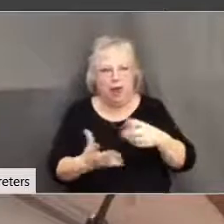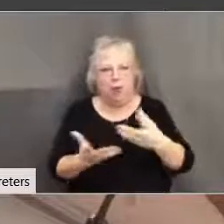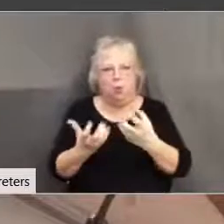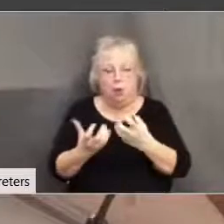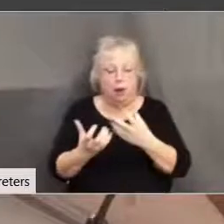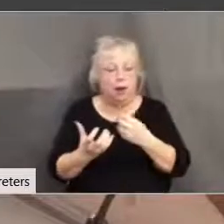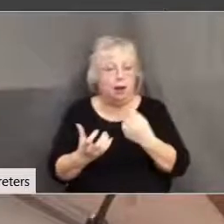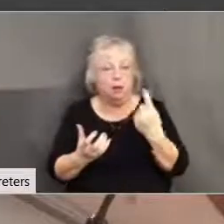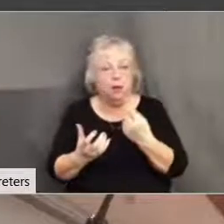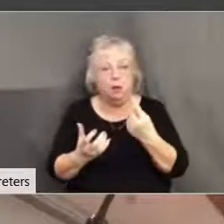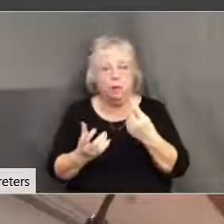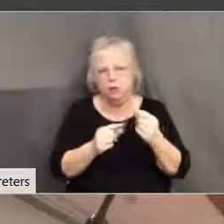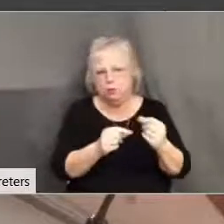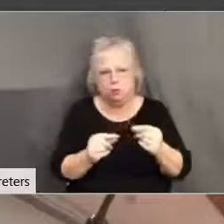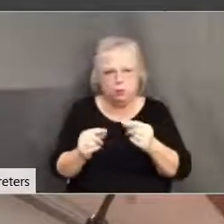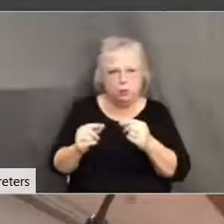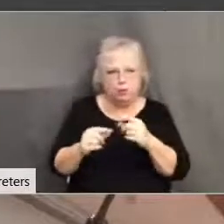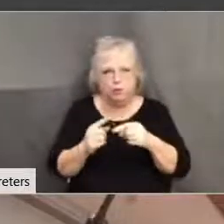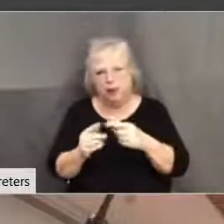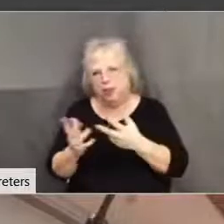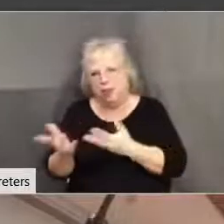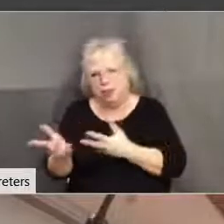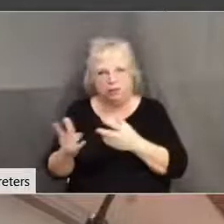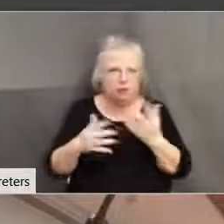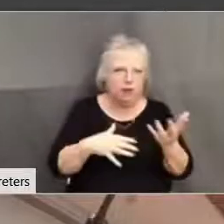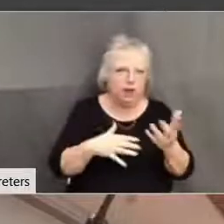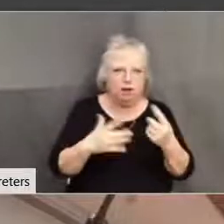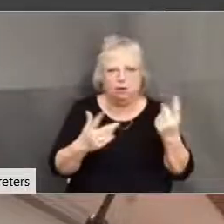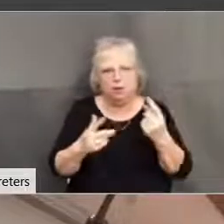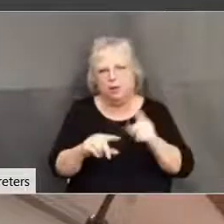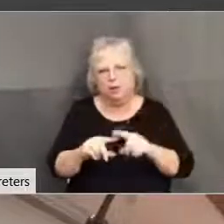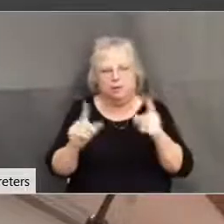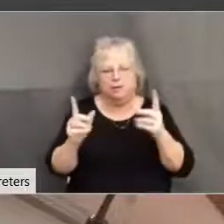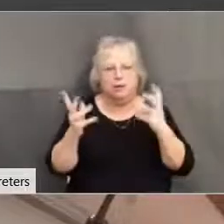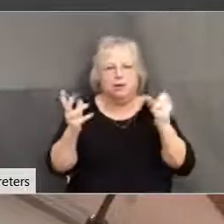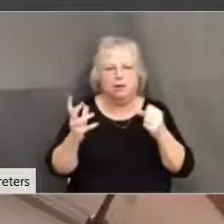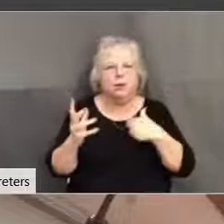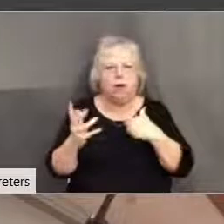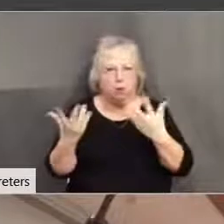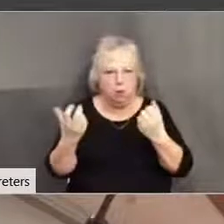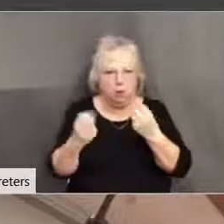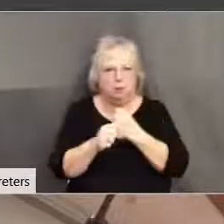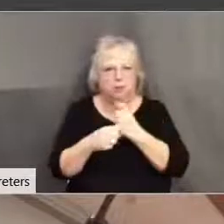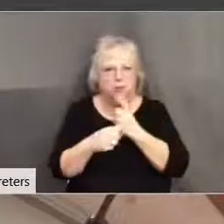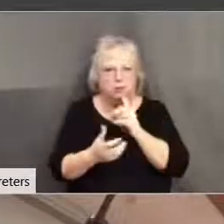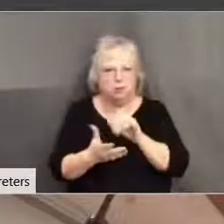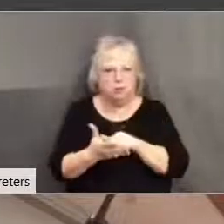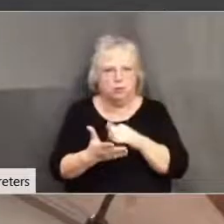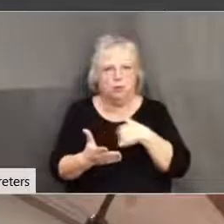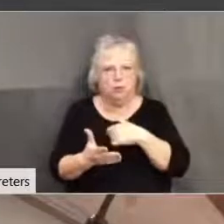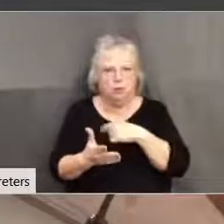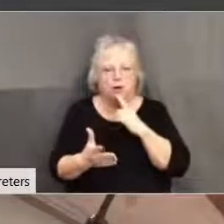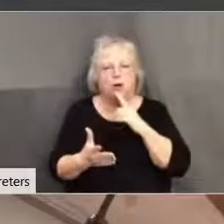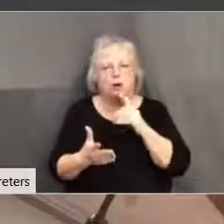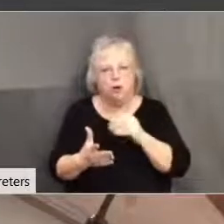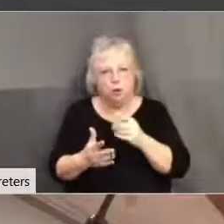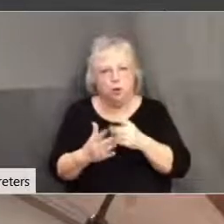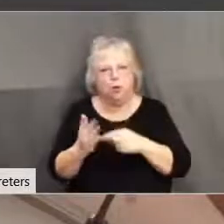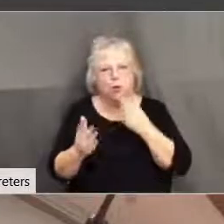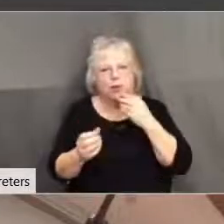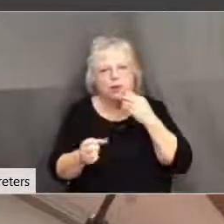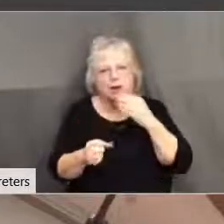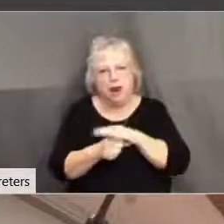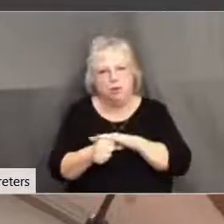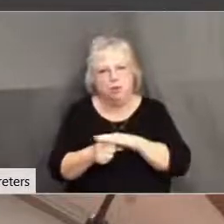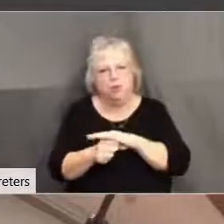there's always rumors of this and that and something else. I just wanted to make sure that we were doing what they had asked for.